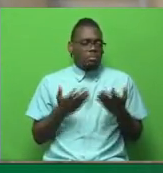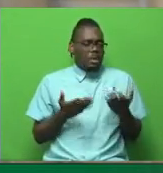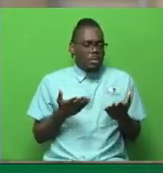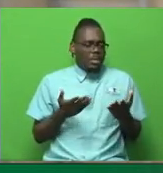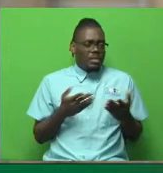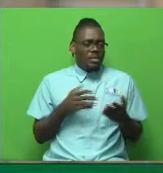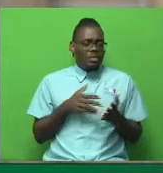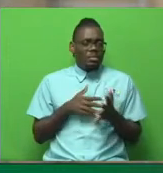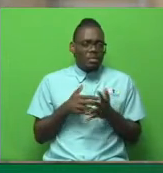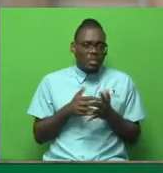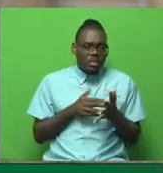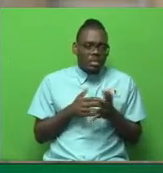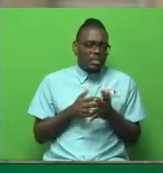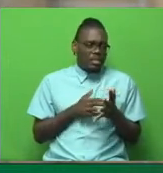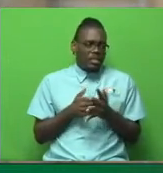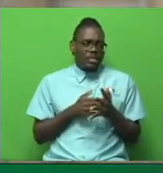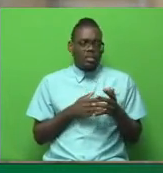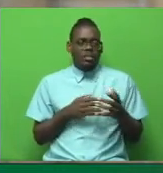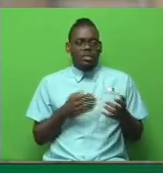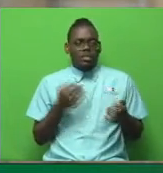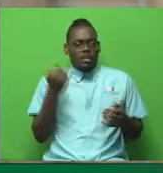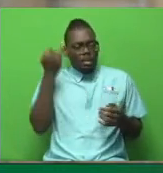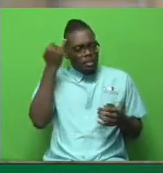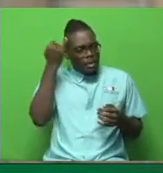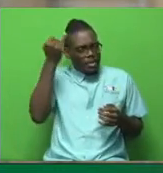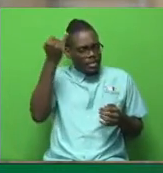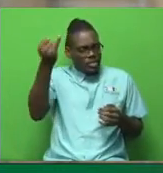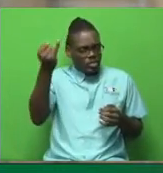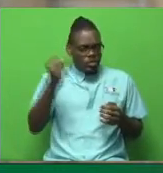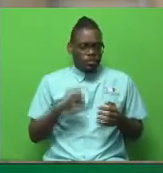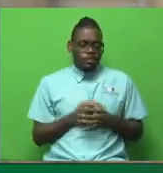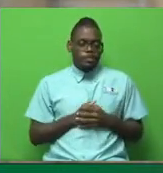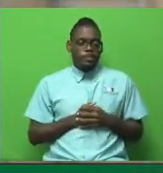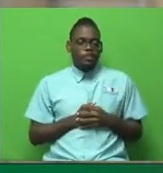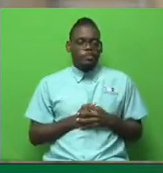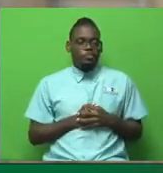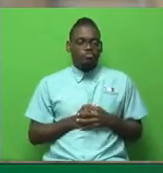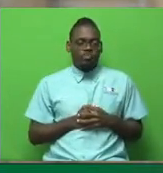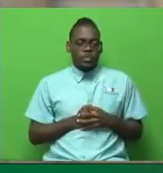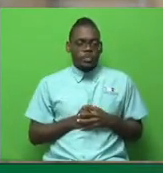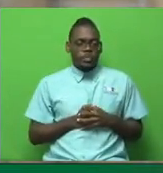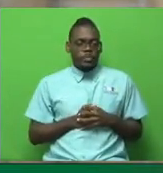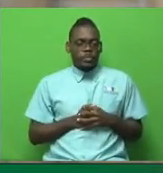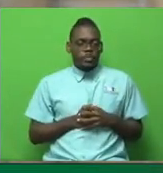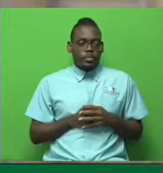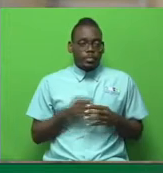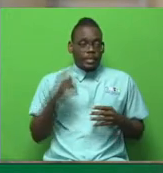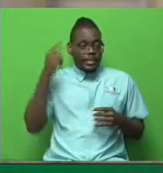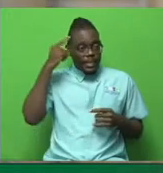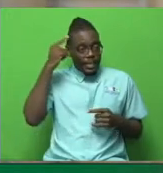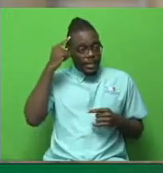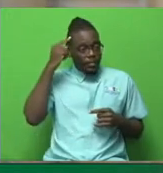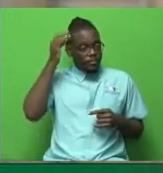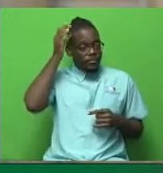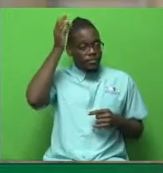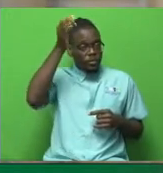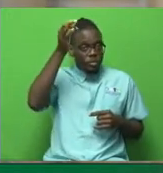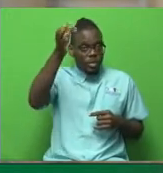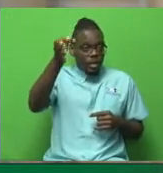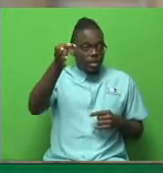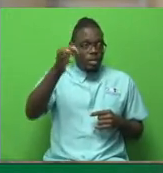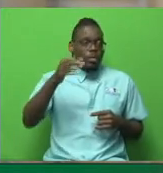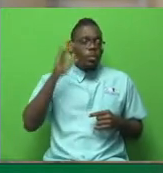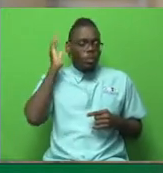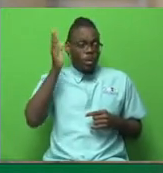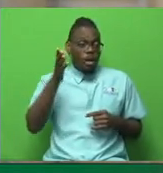arrogating Powers unto herself that she clearly did not have attempting to predict what our economy will look like years down